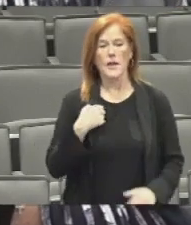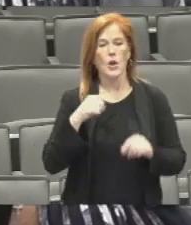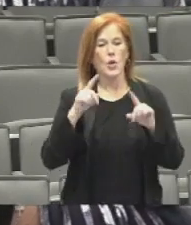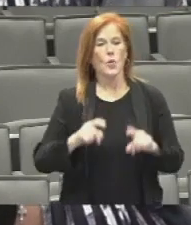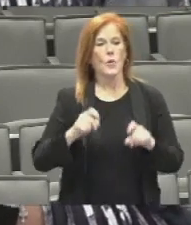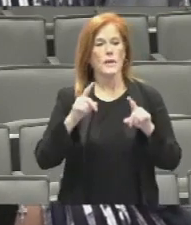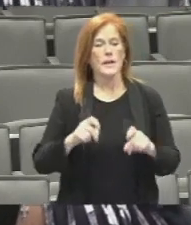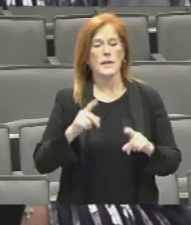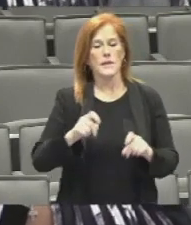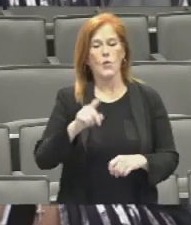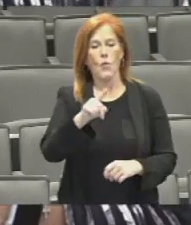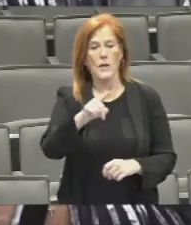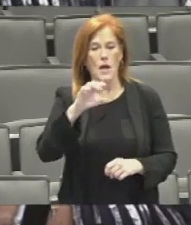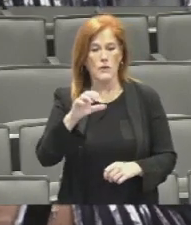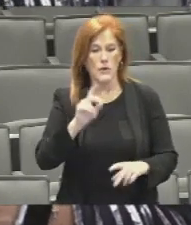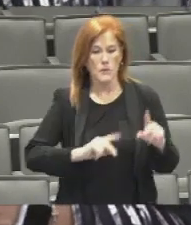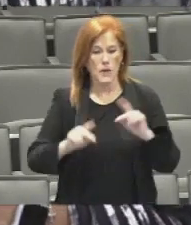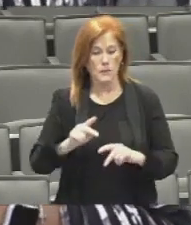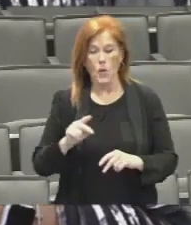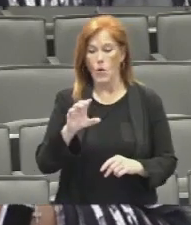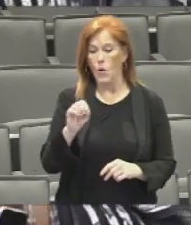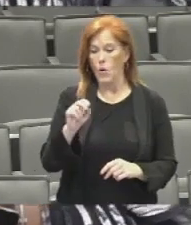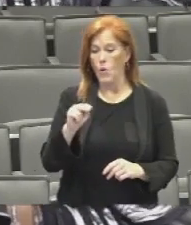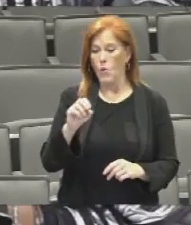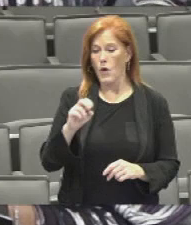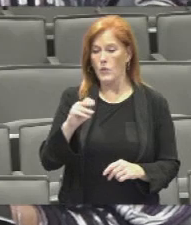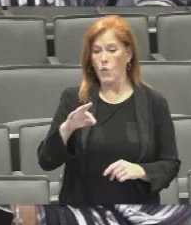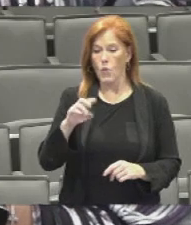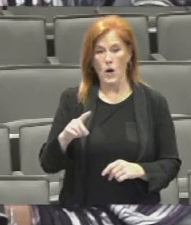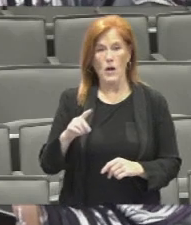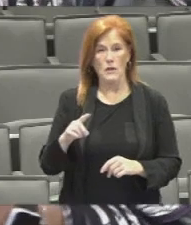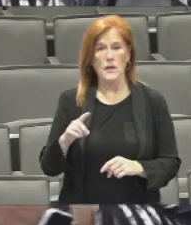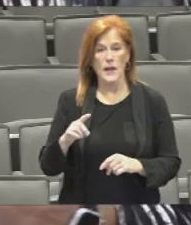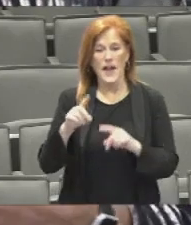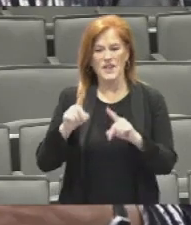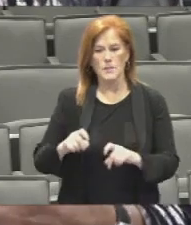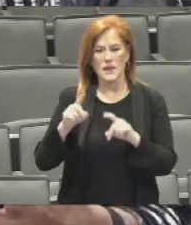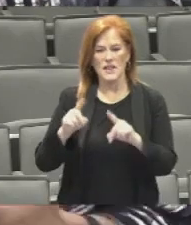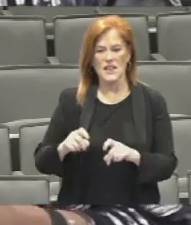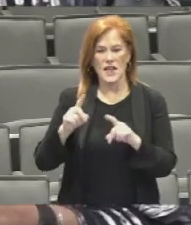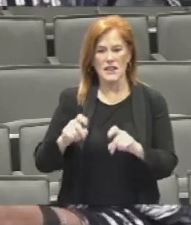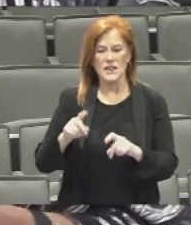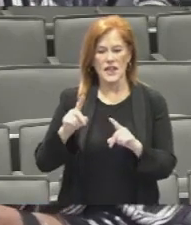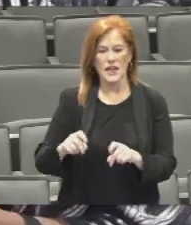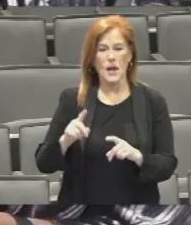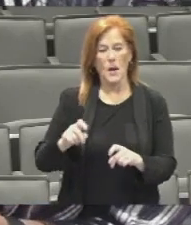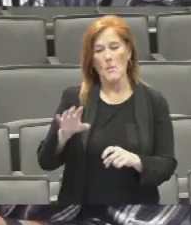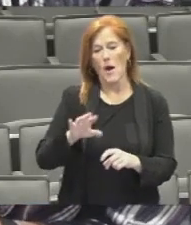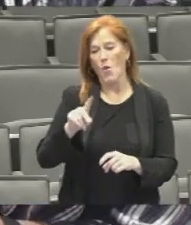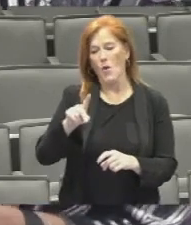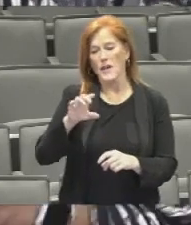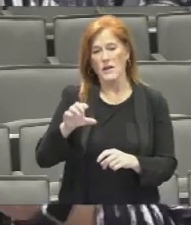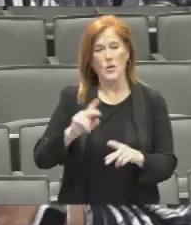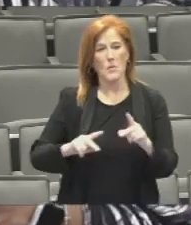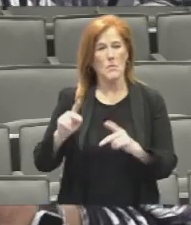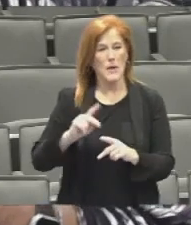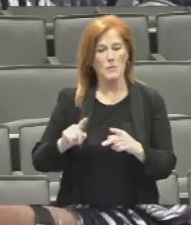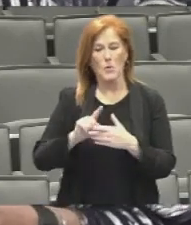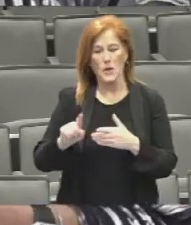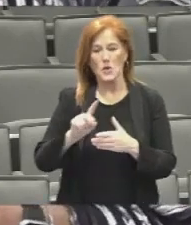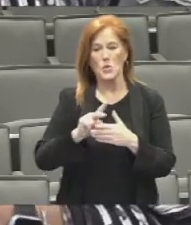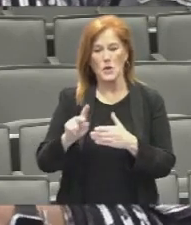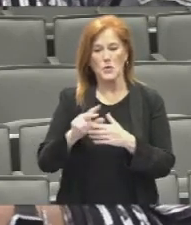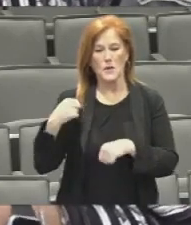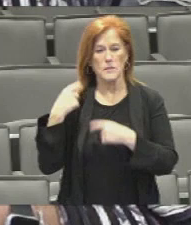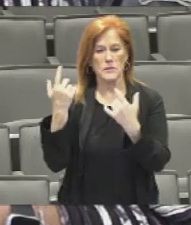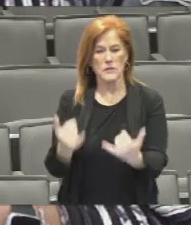100 individuals. One World has been testing close to 100 individuals over the last 2-3 weeks. So that